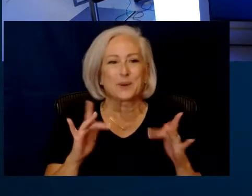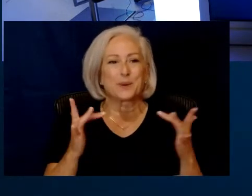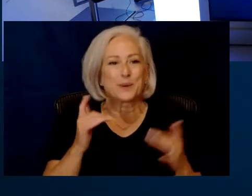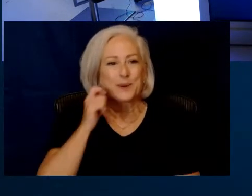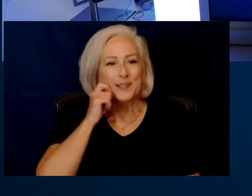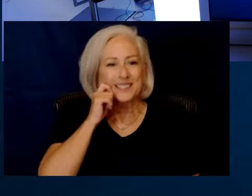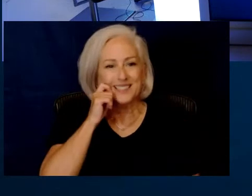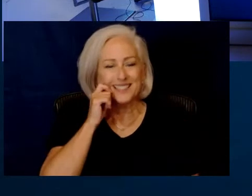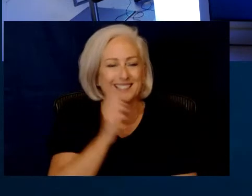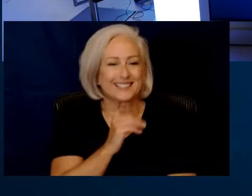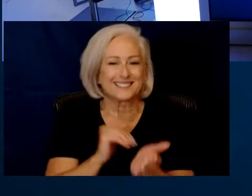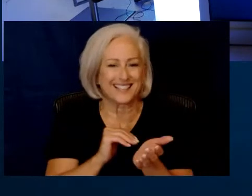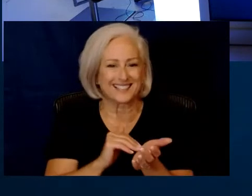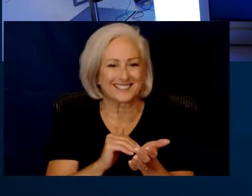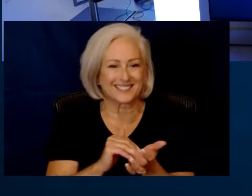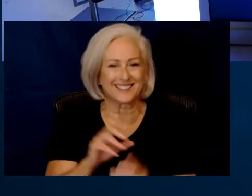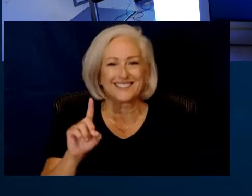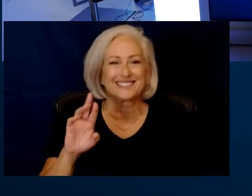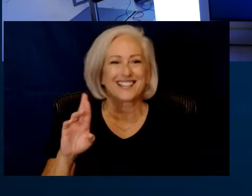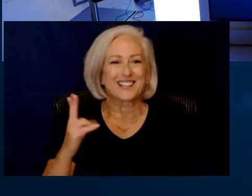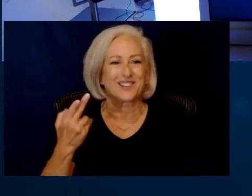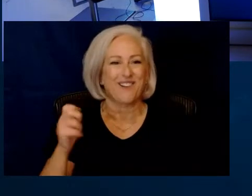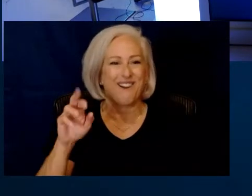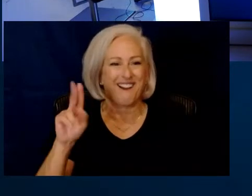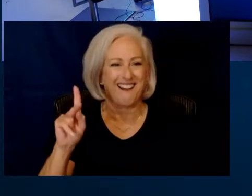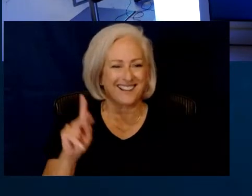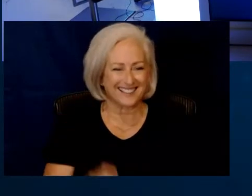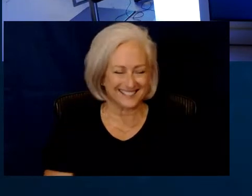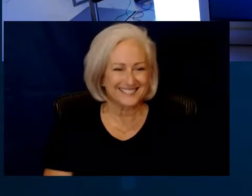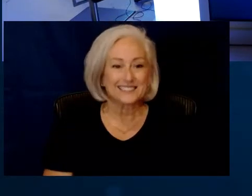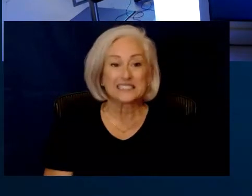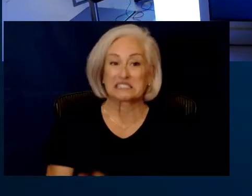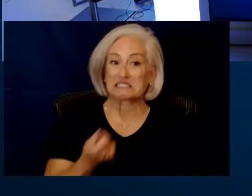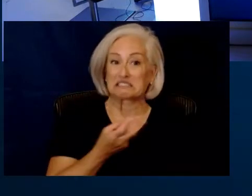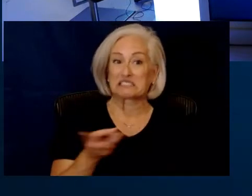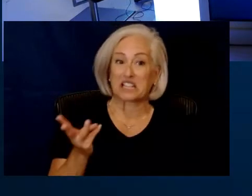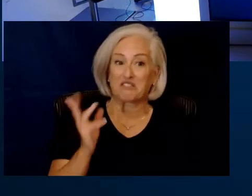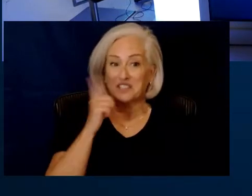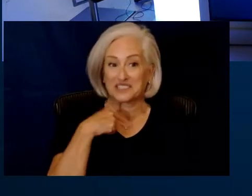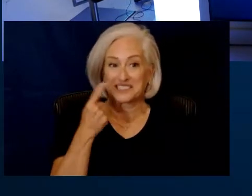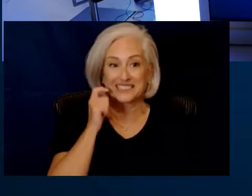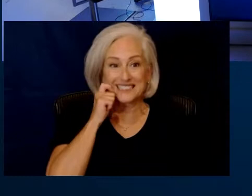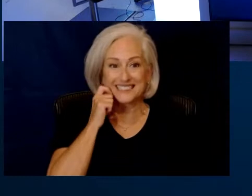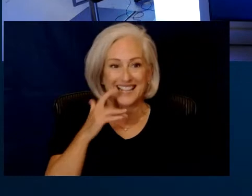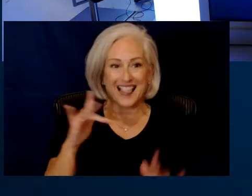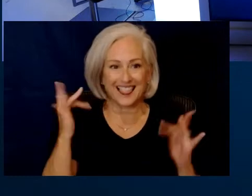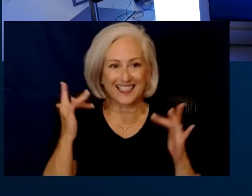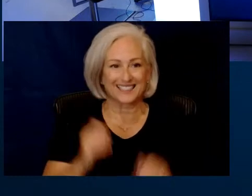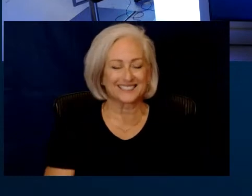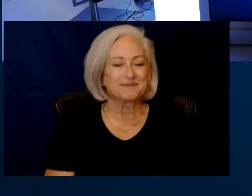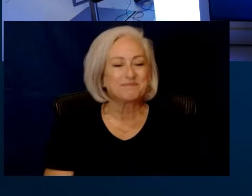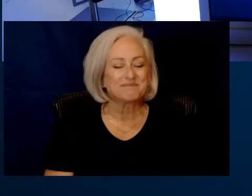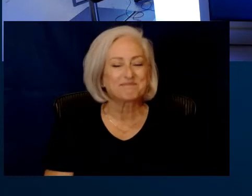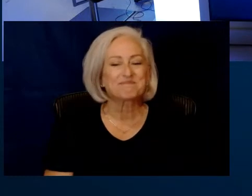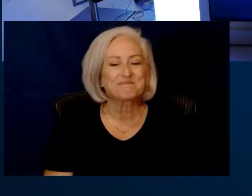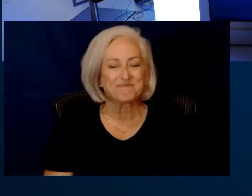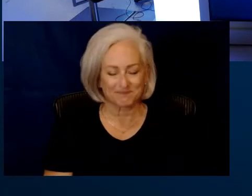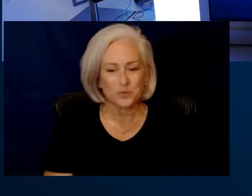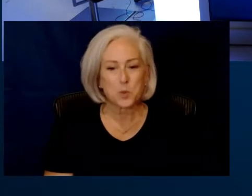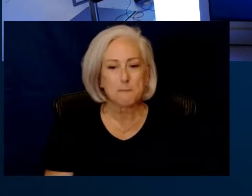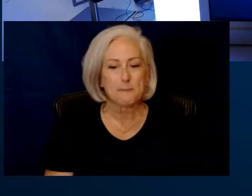fair-skinned doctor, Dr. Hawkins. Yeah, there's a couple of us on that category. I do have some more questions about proton therapy. Shirley wants